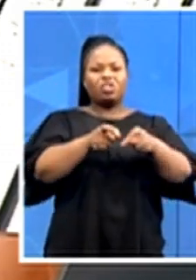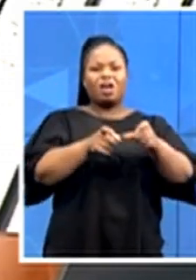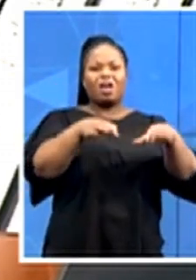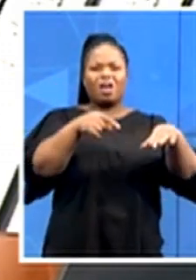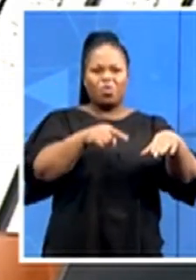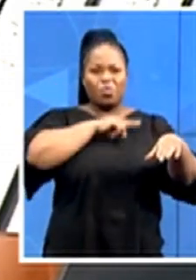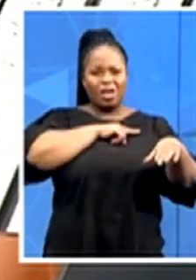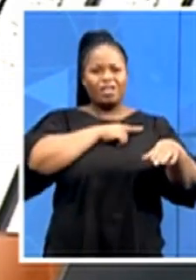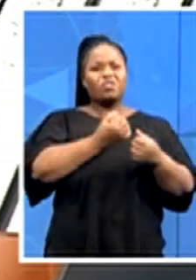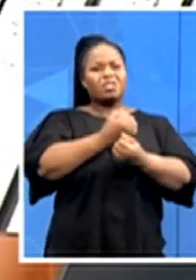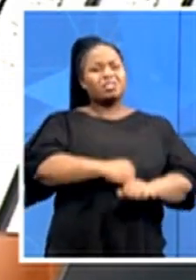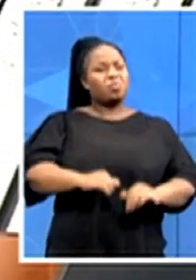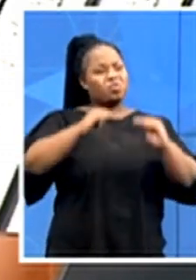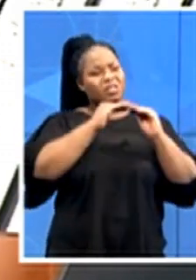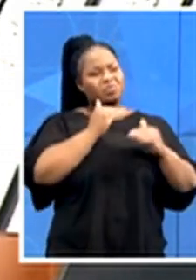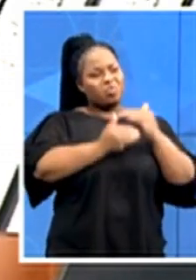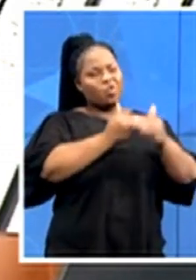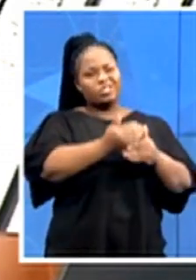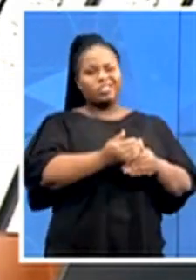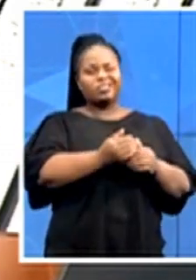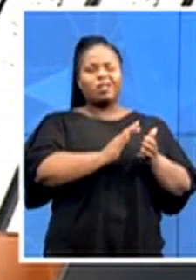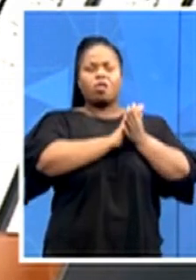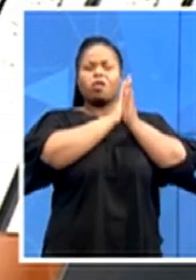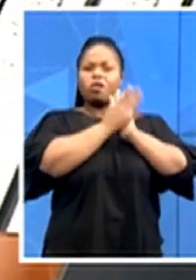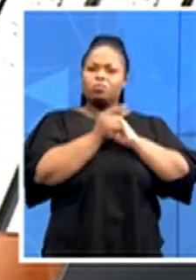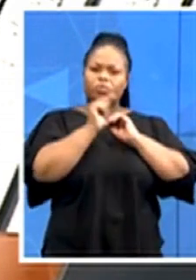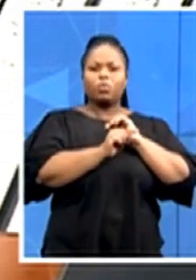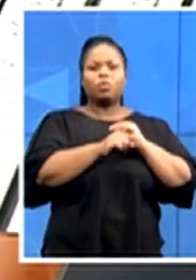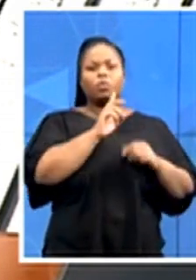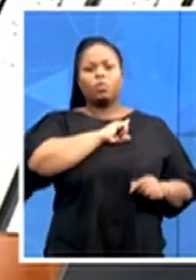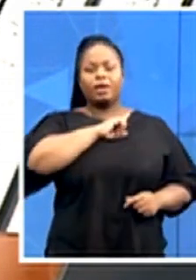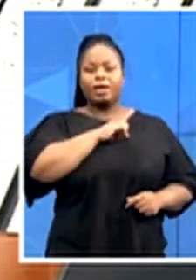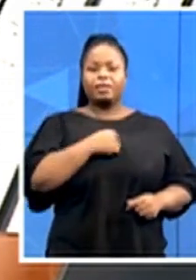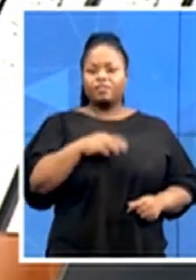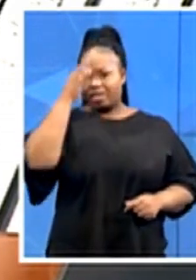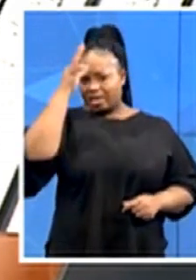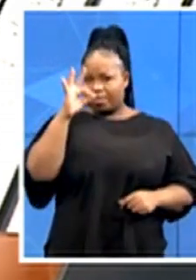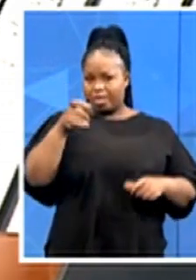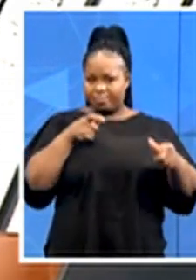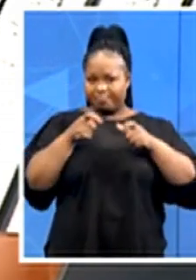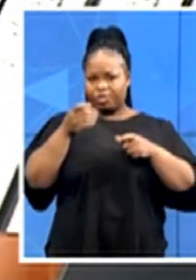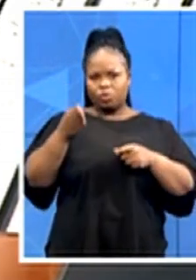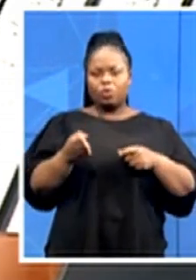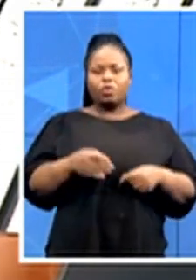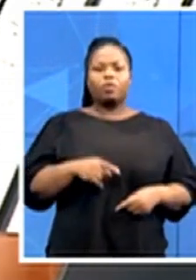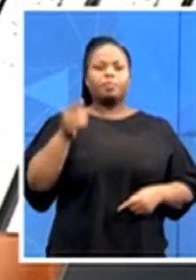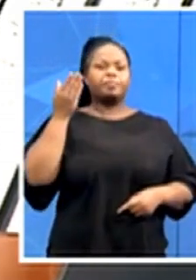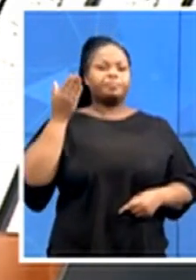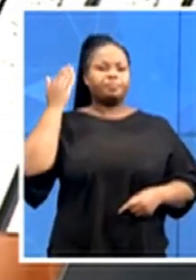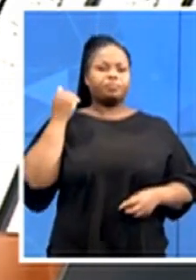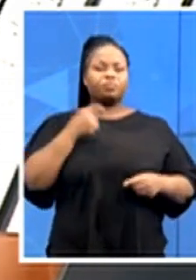the process of extricating the state from a position of capture is